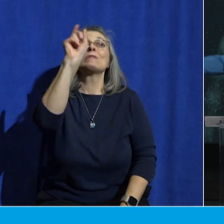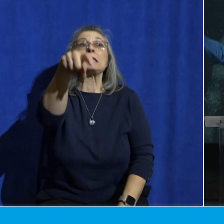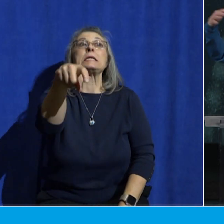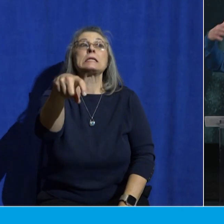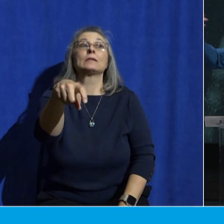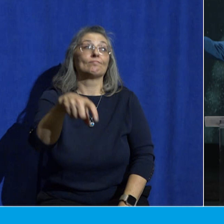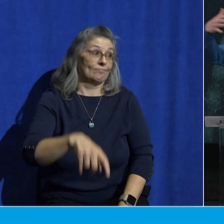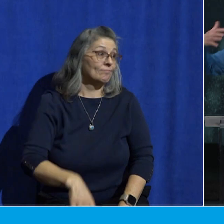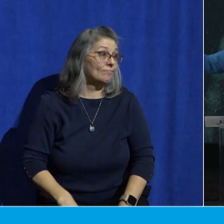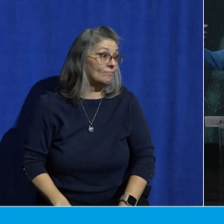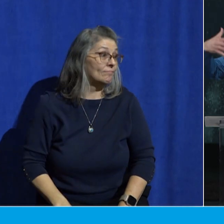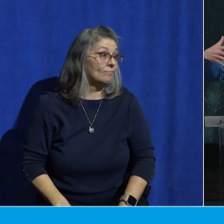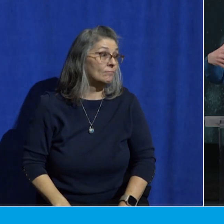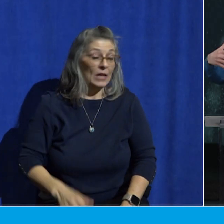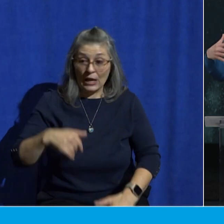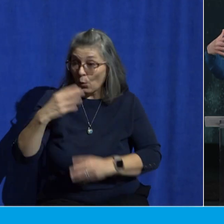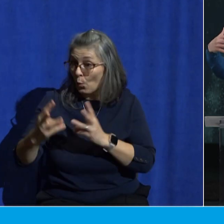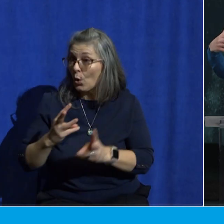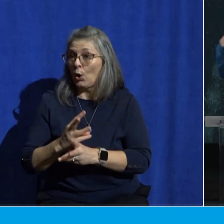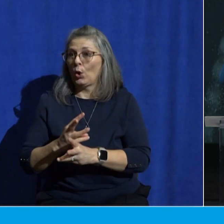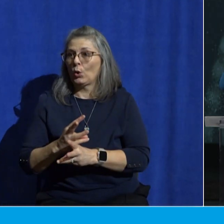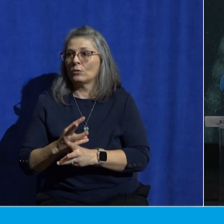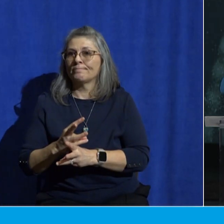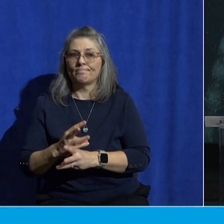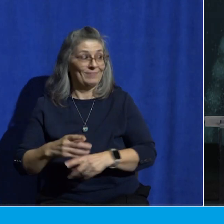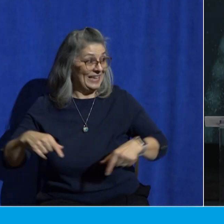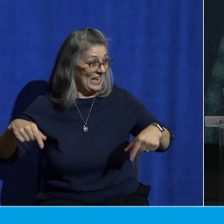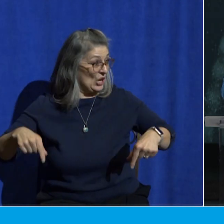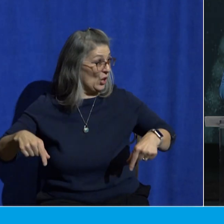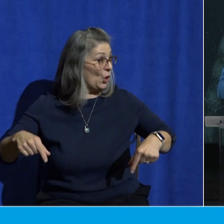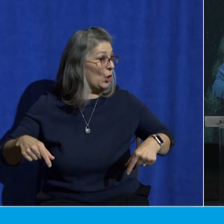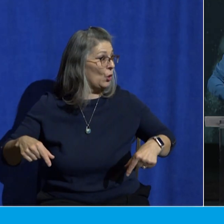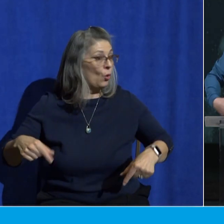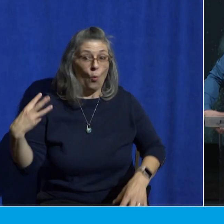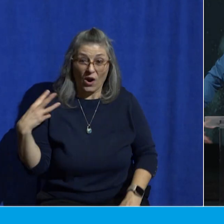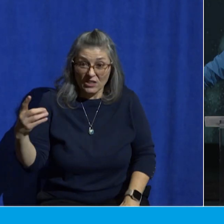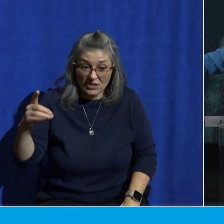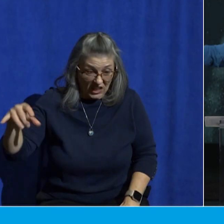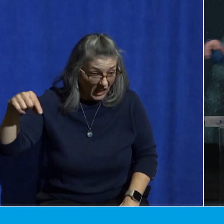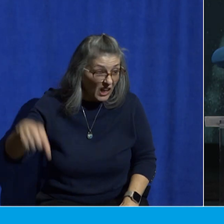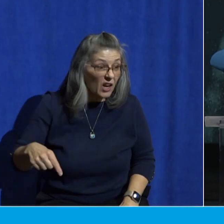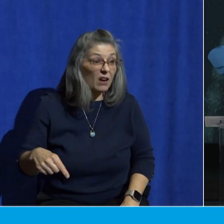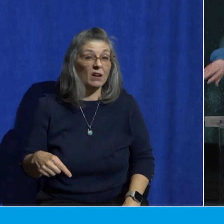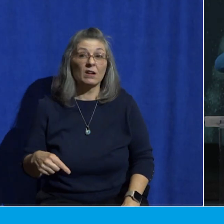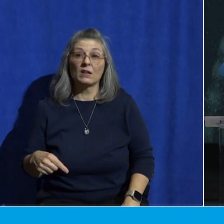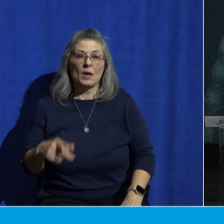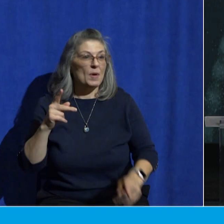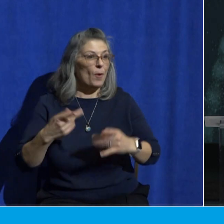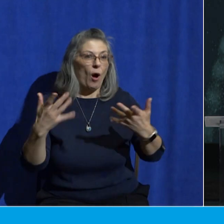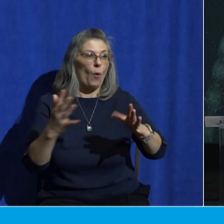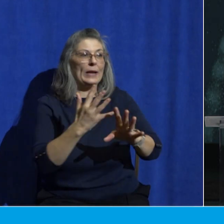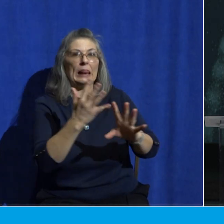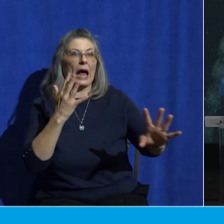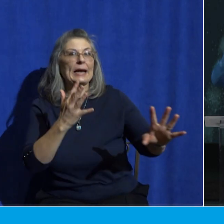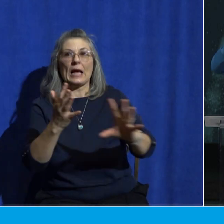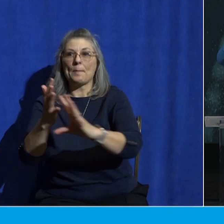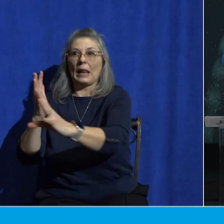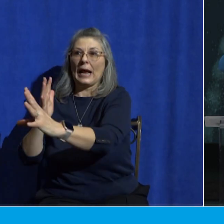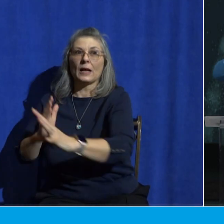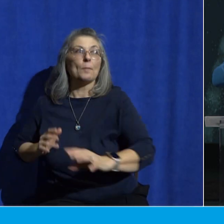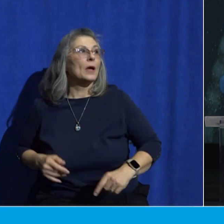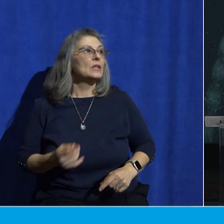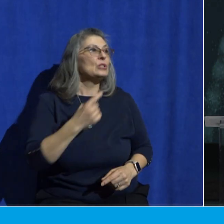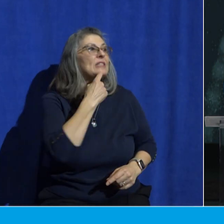Amen. And in a world and in a country, in the capital of our country, where people are already lining up to say what kind